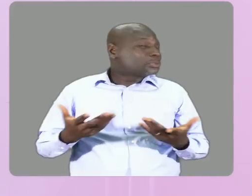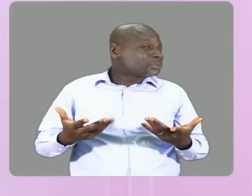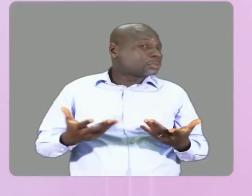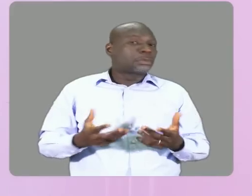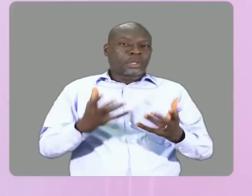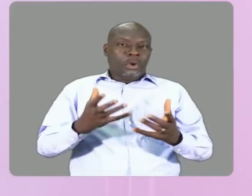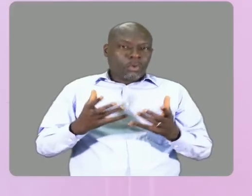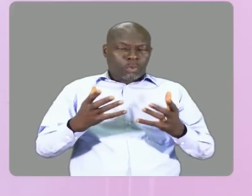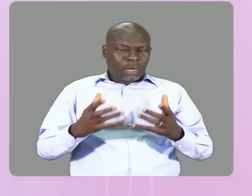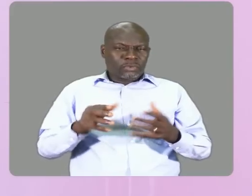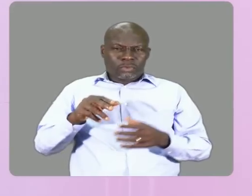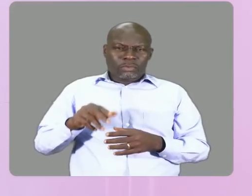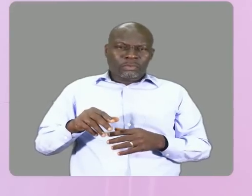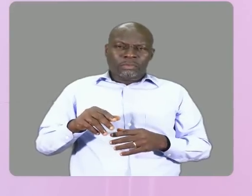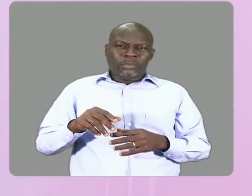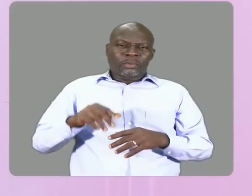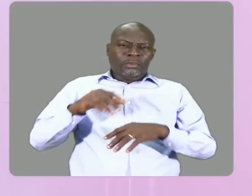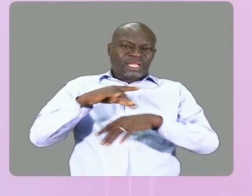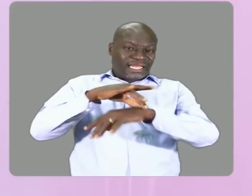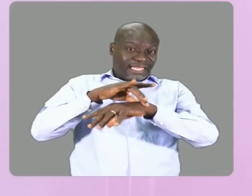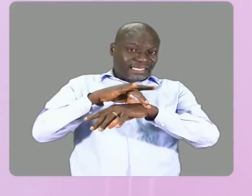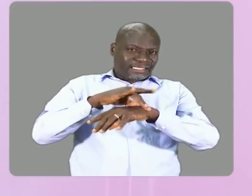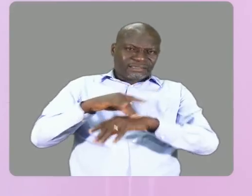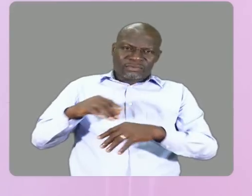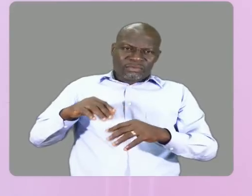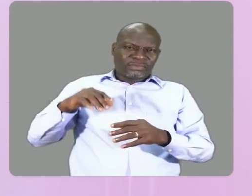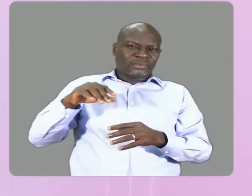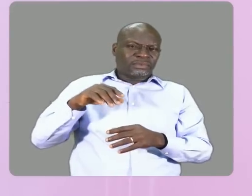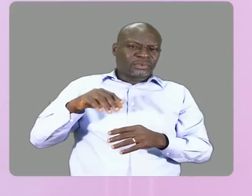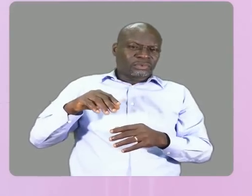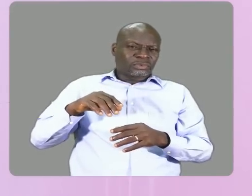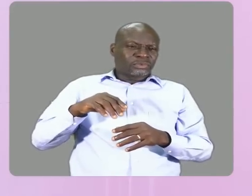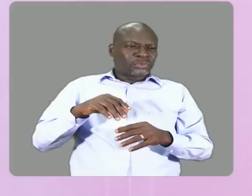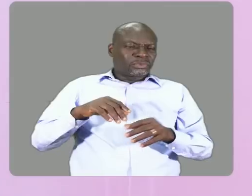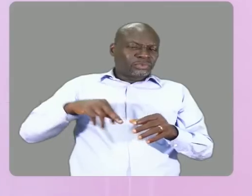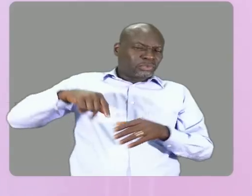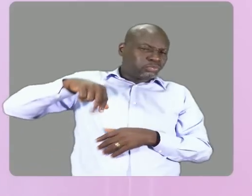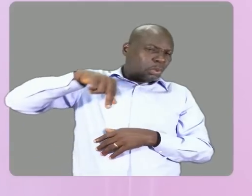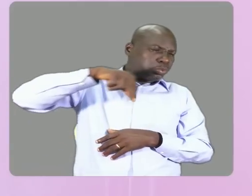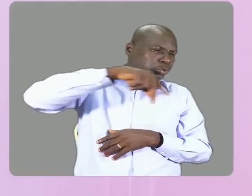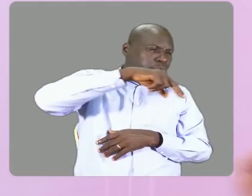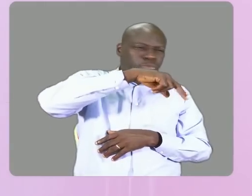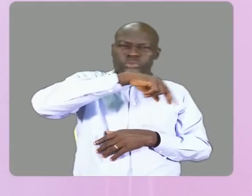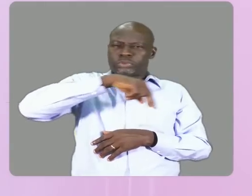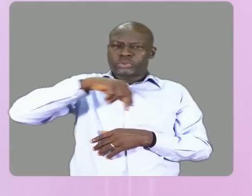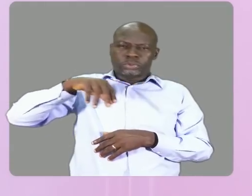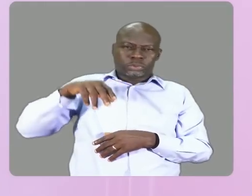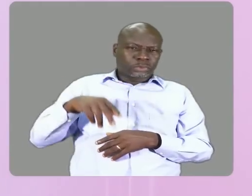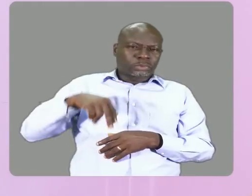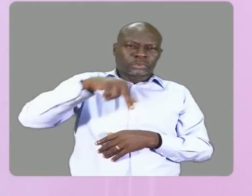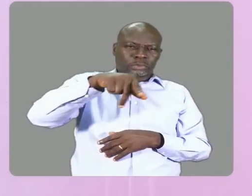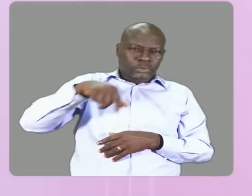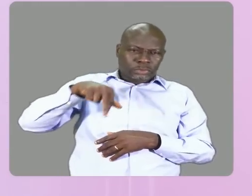he wanders on the surface of the earth on the nam asase so okọ